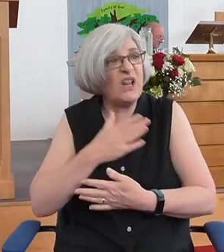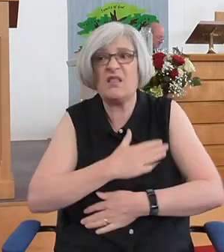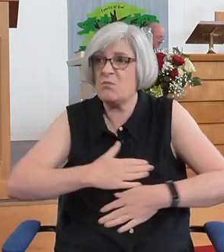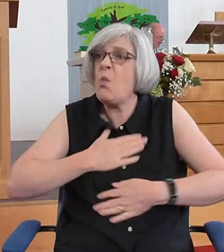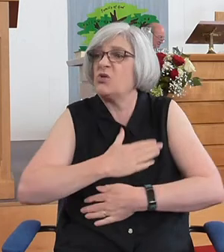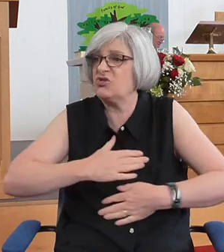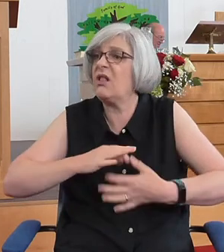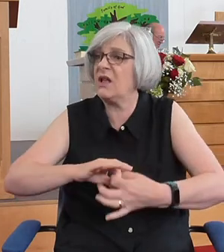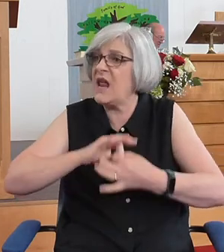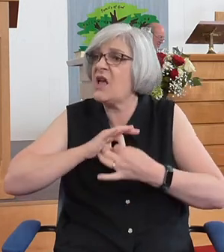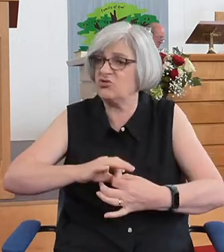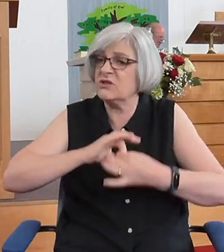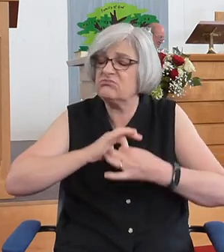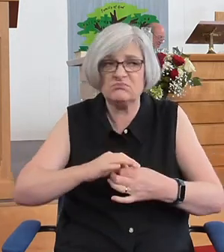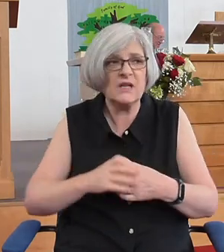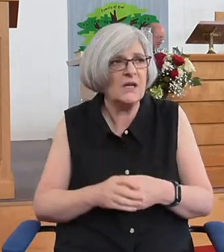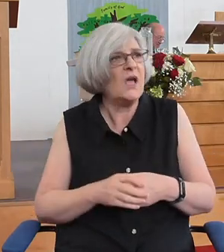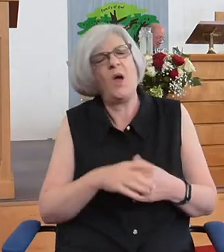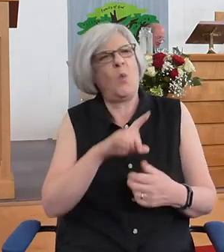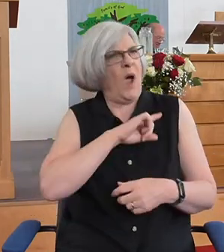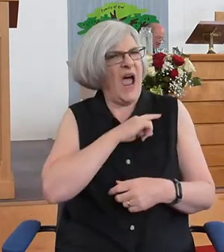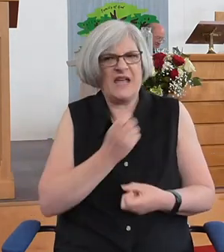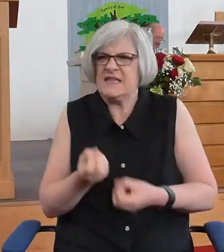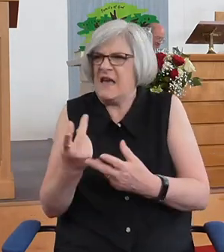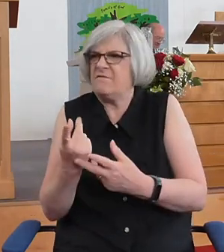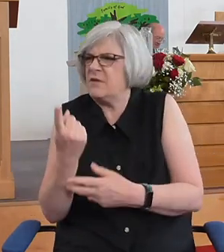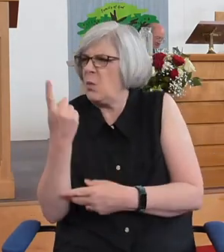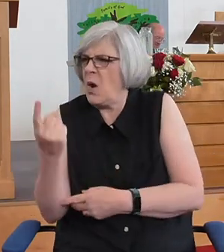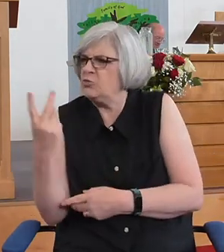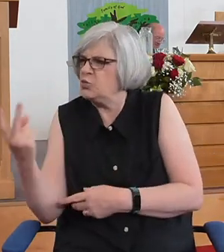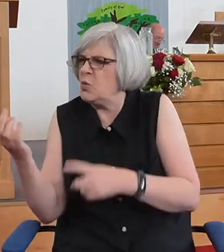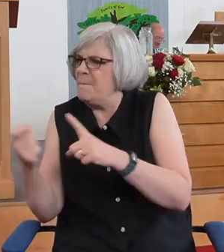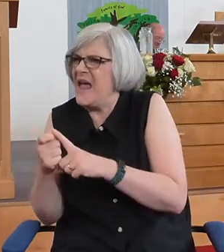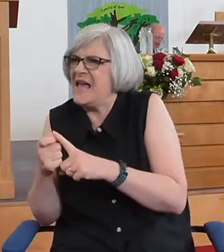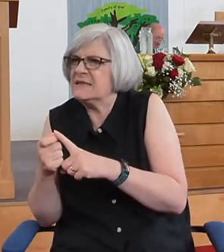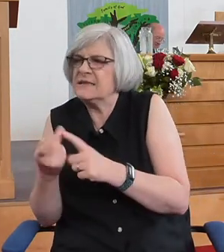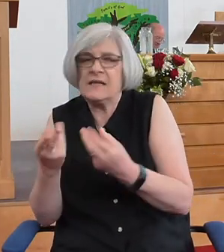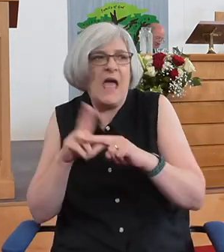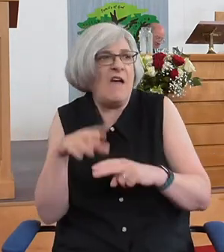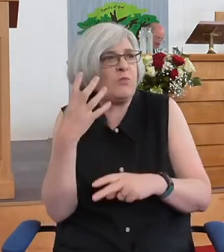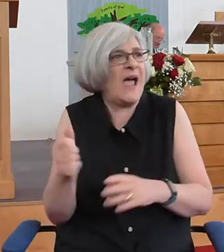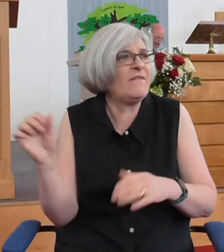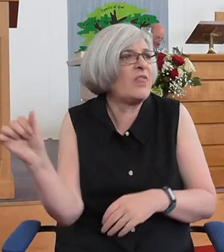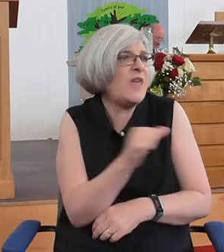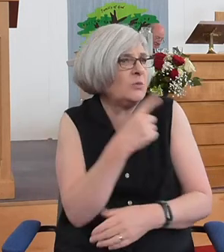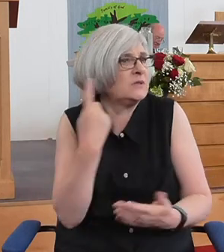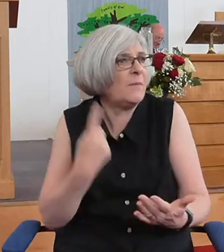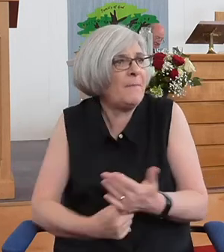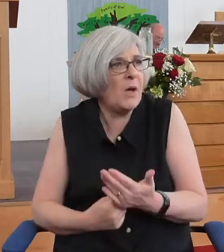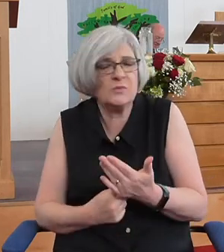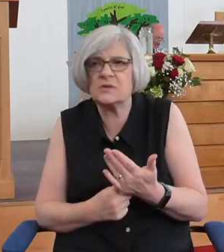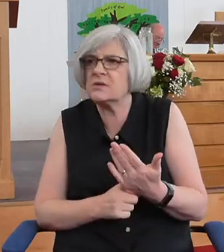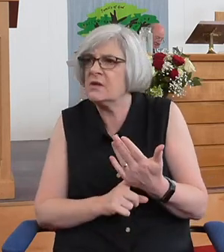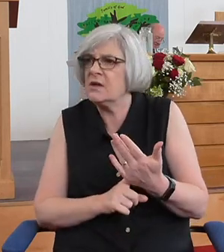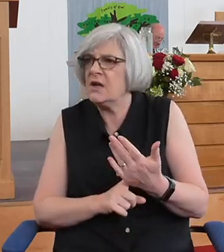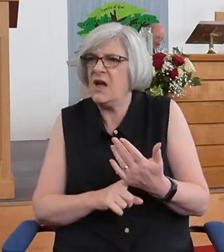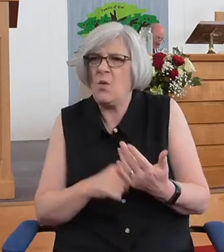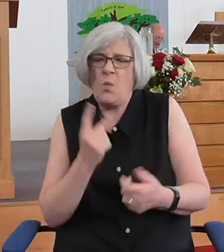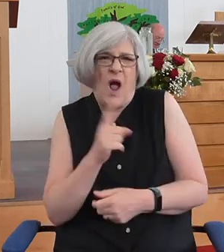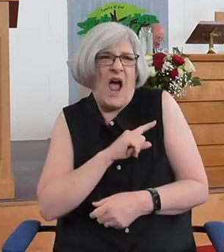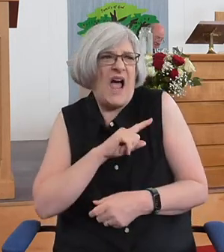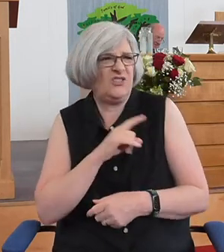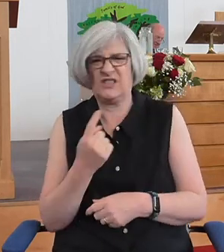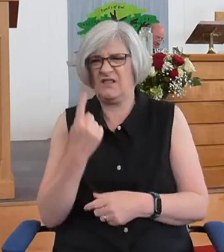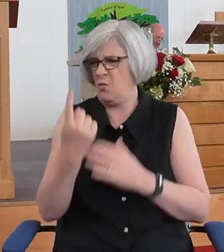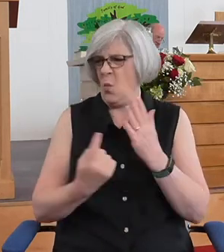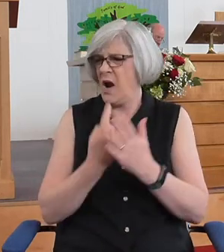we have hundreds and hundreds of hours in our spare, if we give just something that we have no connection and give that as an offering